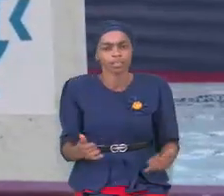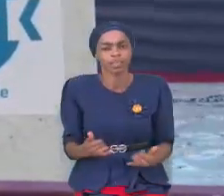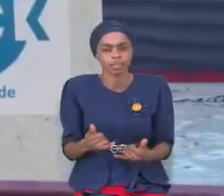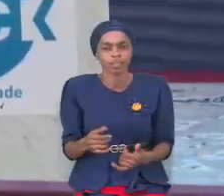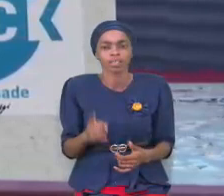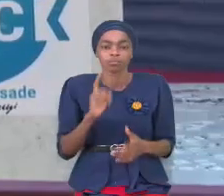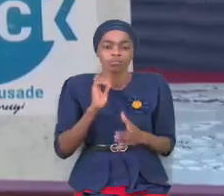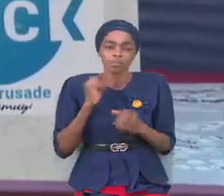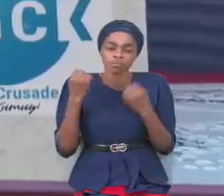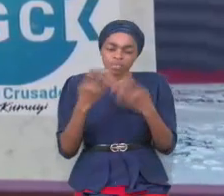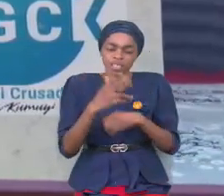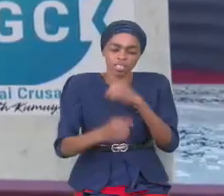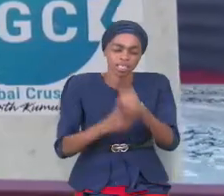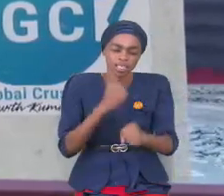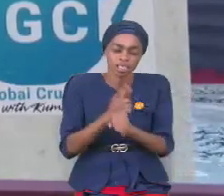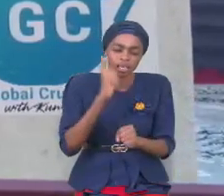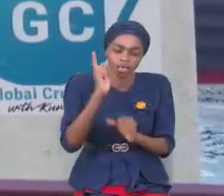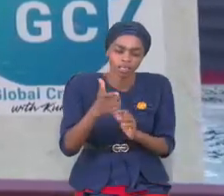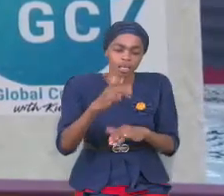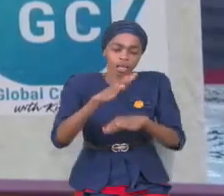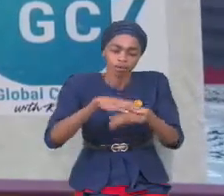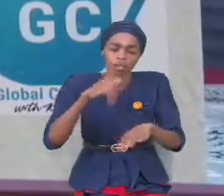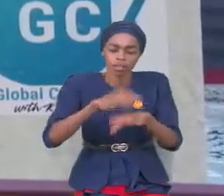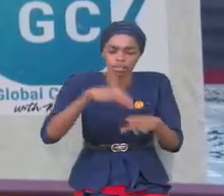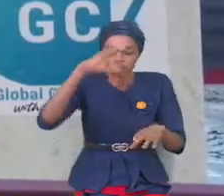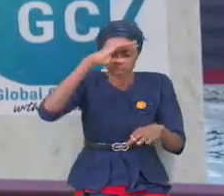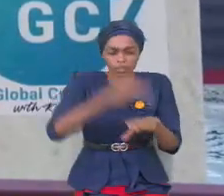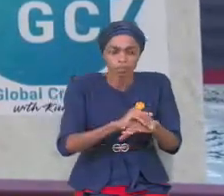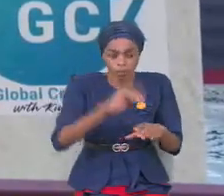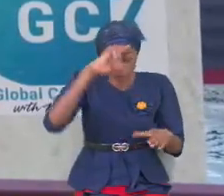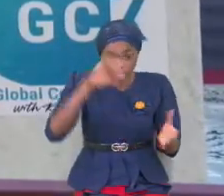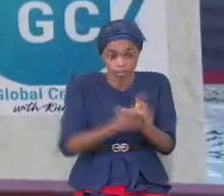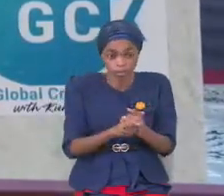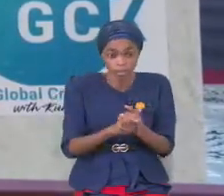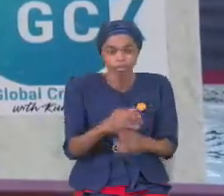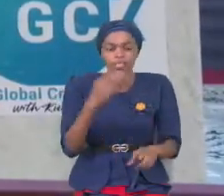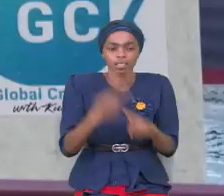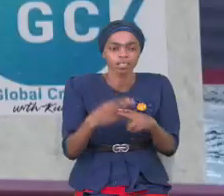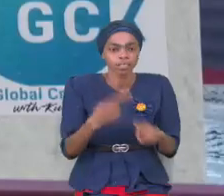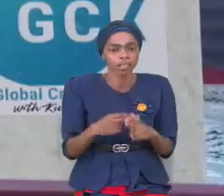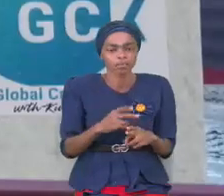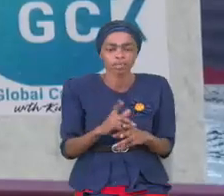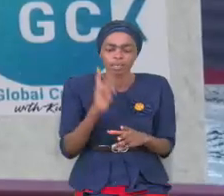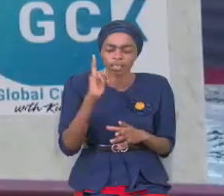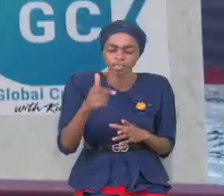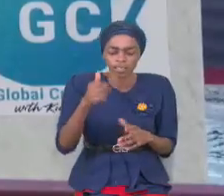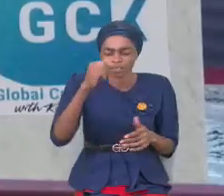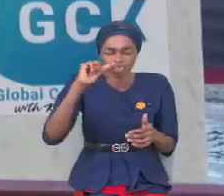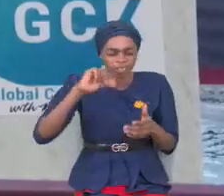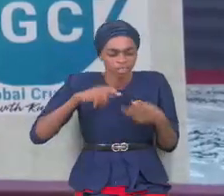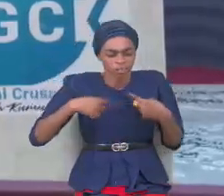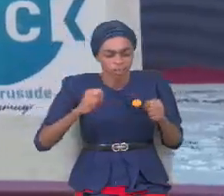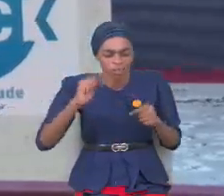that thing, that name had not been in use for a long time. You know, our mind is like